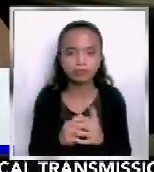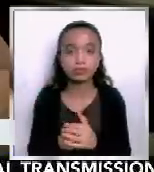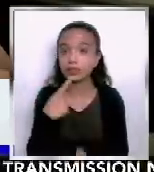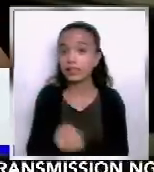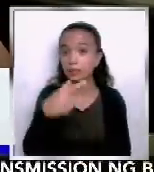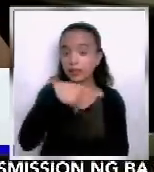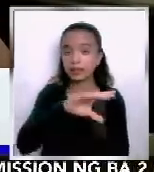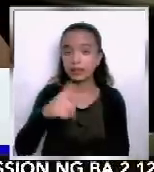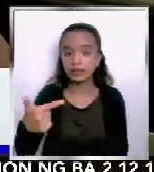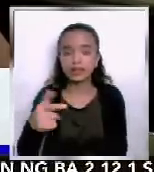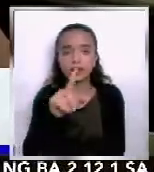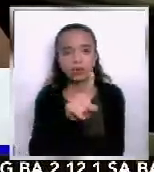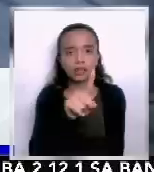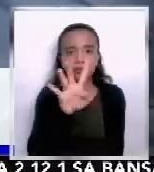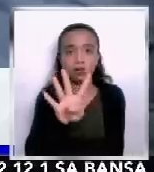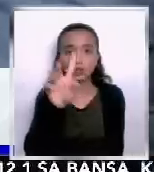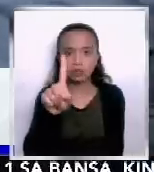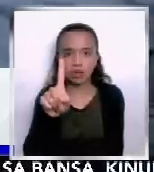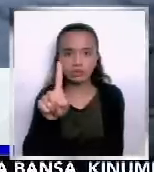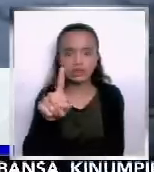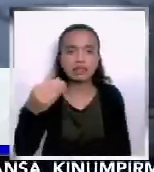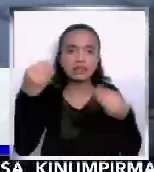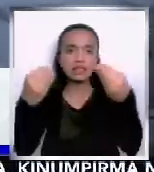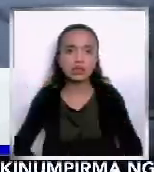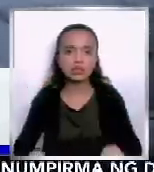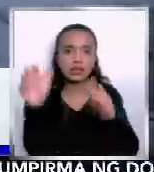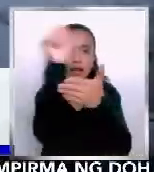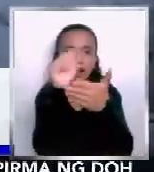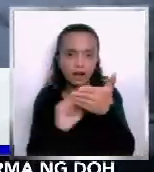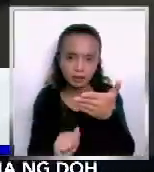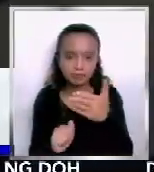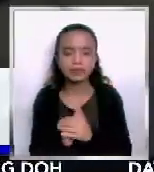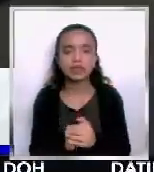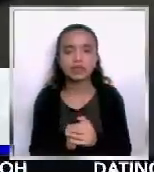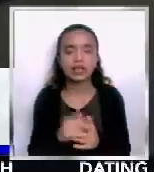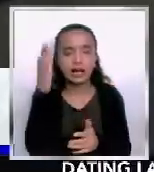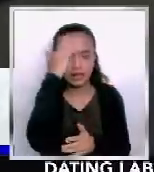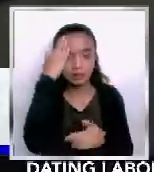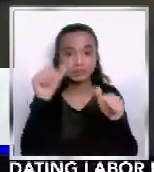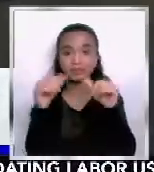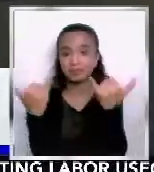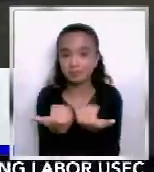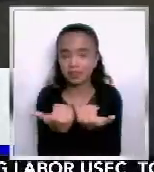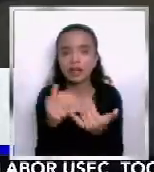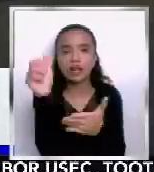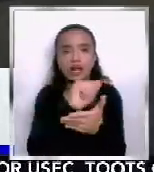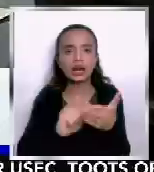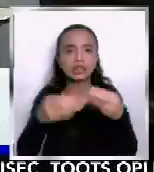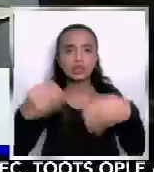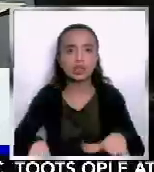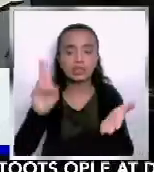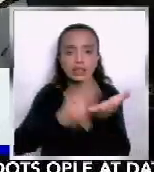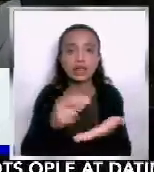aabot sa 141 pa ang missing artwork na kanilang hinahagilap. Kinontrata na raw nila ang kilalang ahensyang Art Loss Register para tumulong sa paghahanap